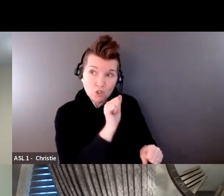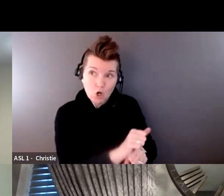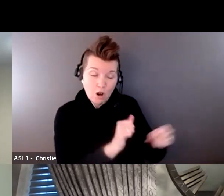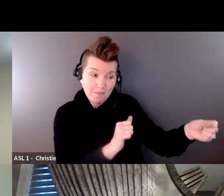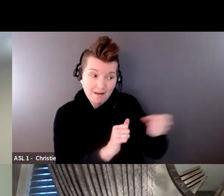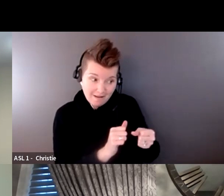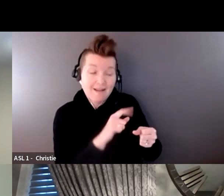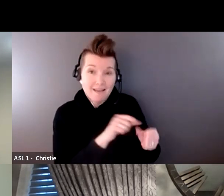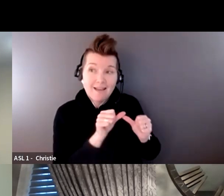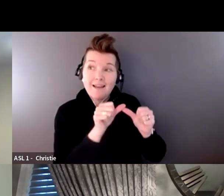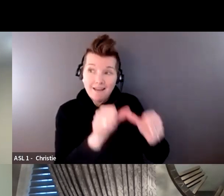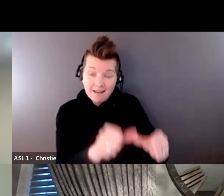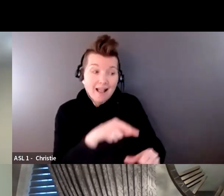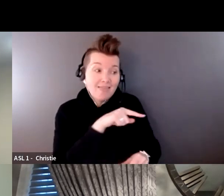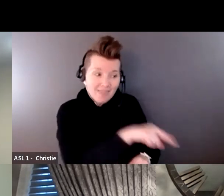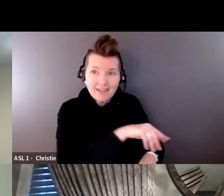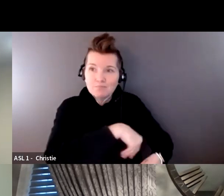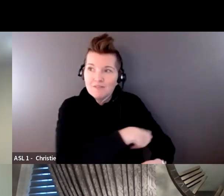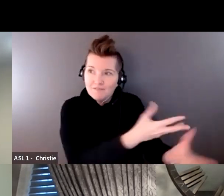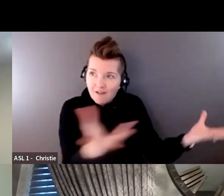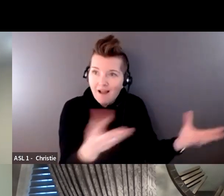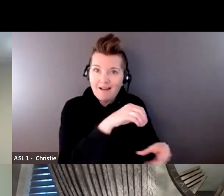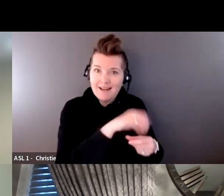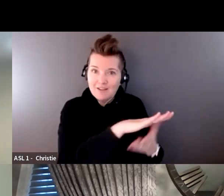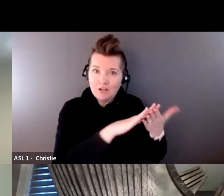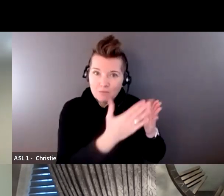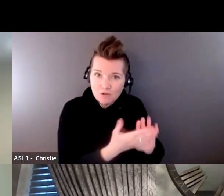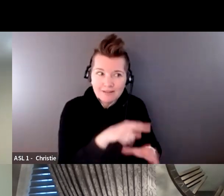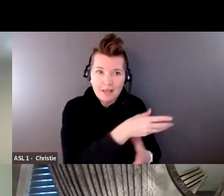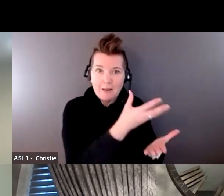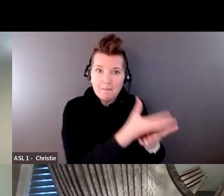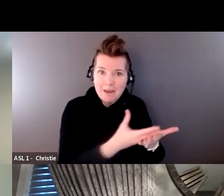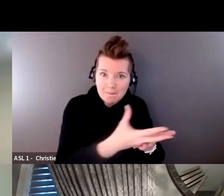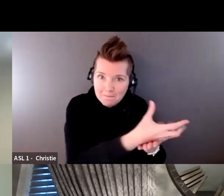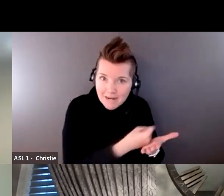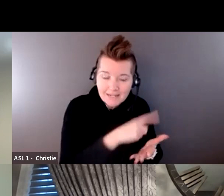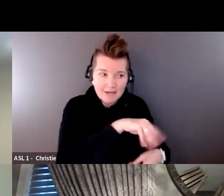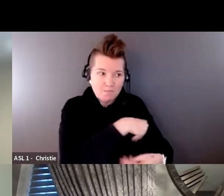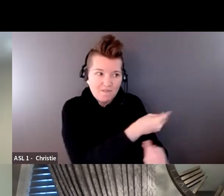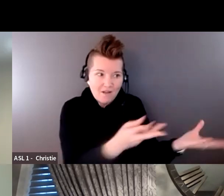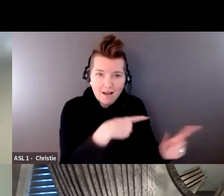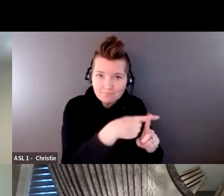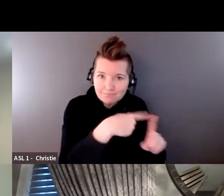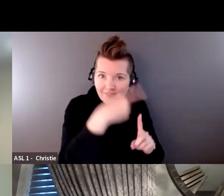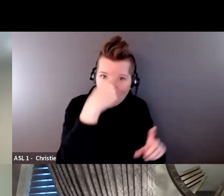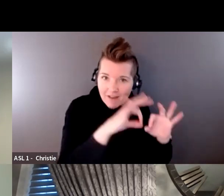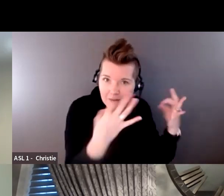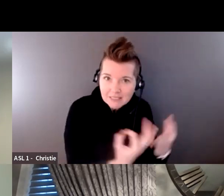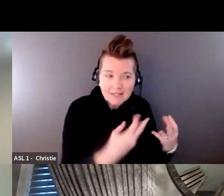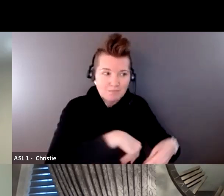contribute financially to their communities, make money, contribute to their families, and contribute to their communities? And